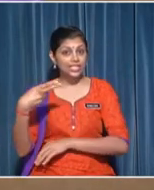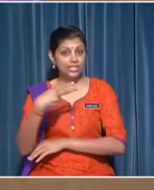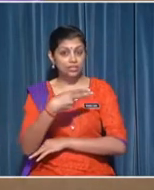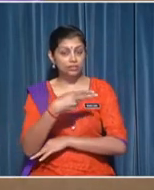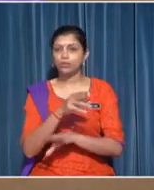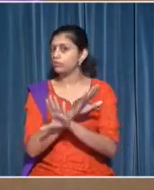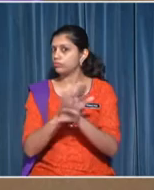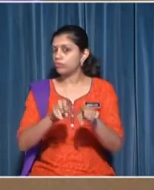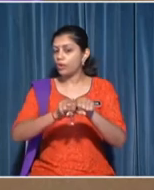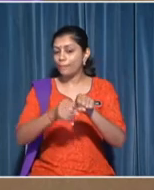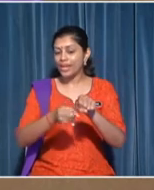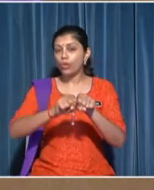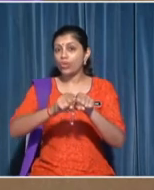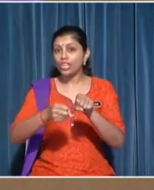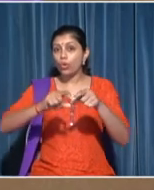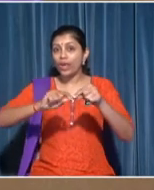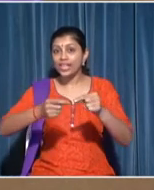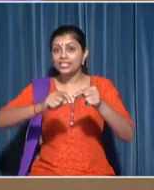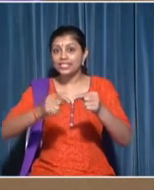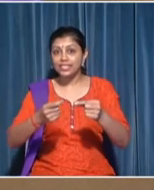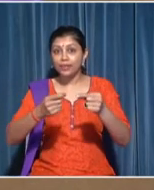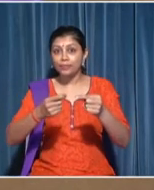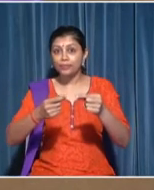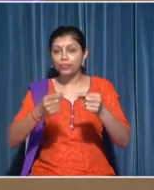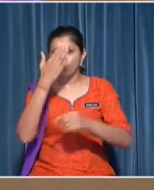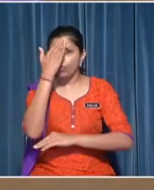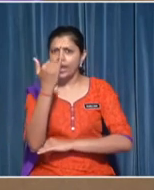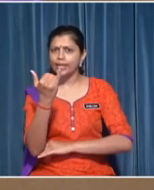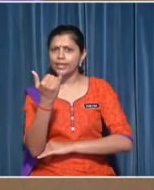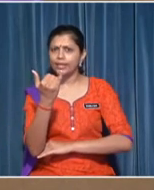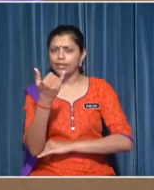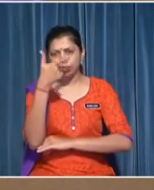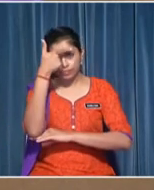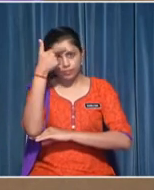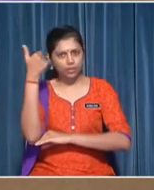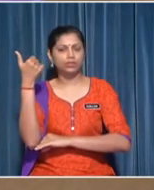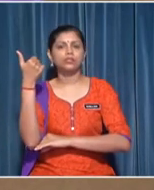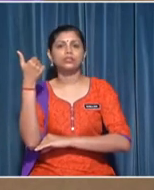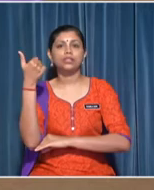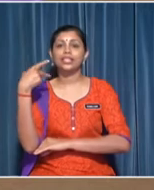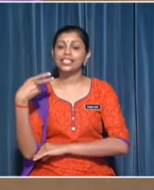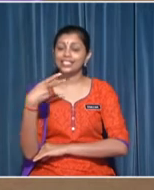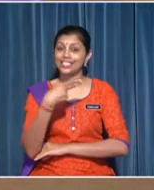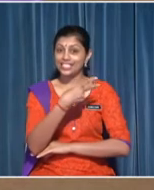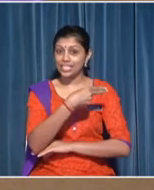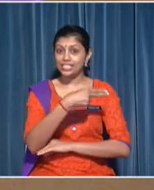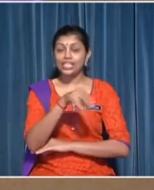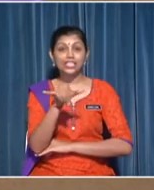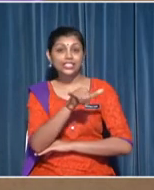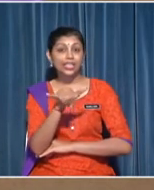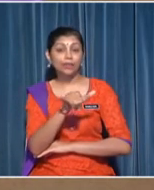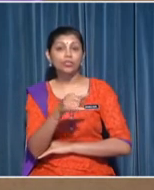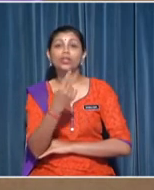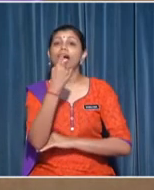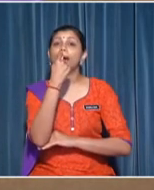Do not break it with your hands. Why? Because the scissors actually represent